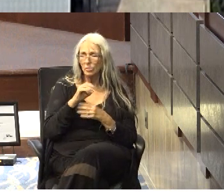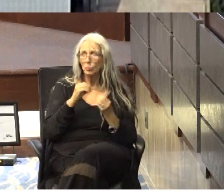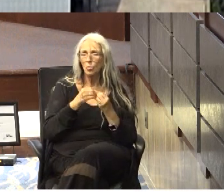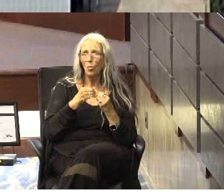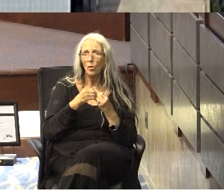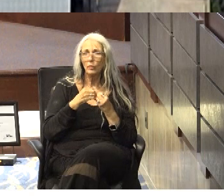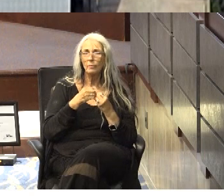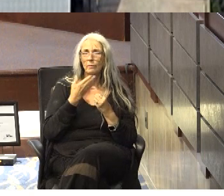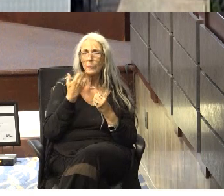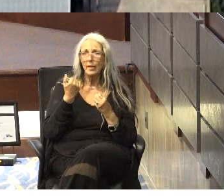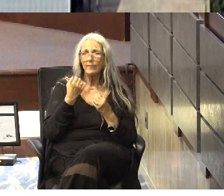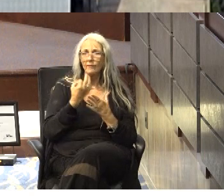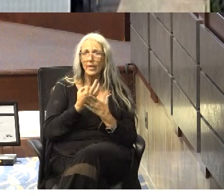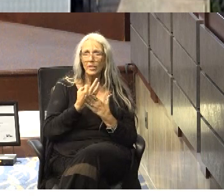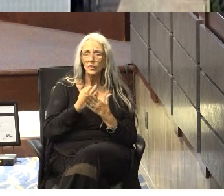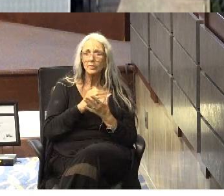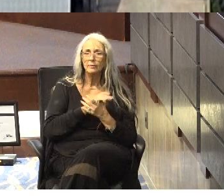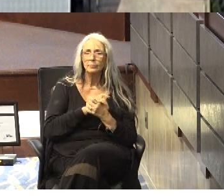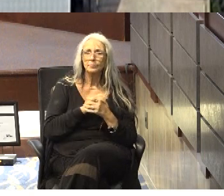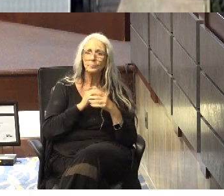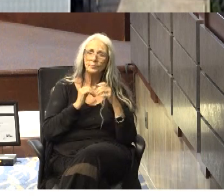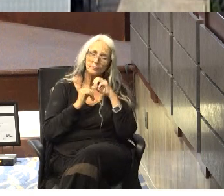financially.